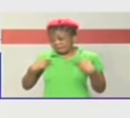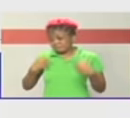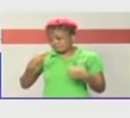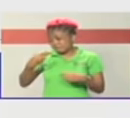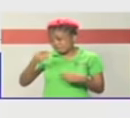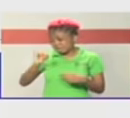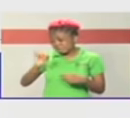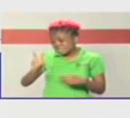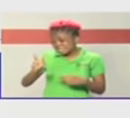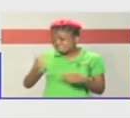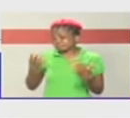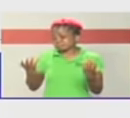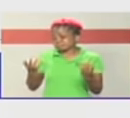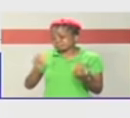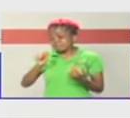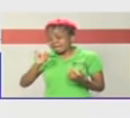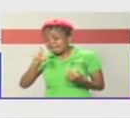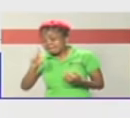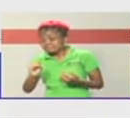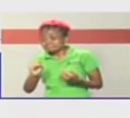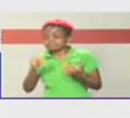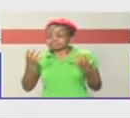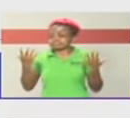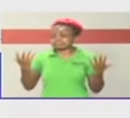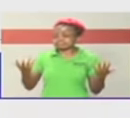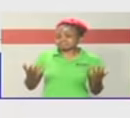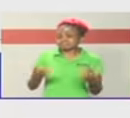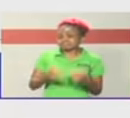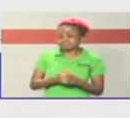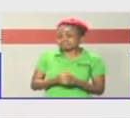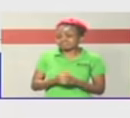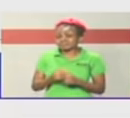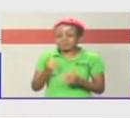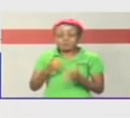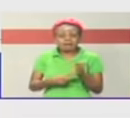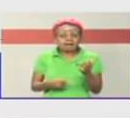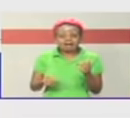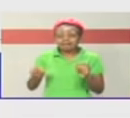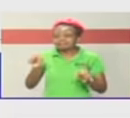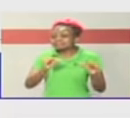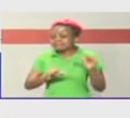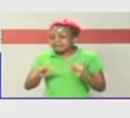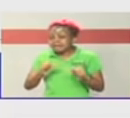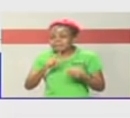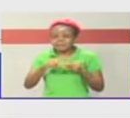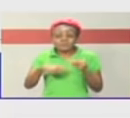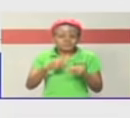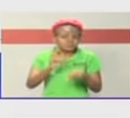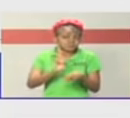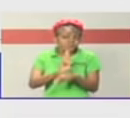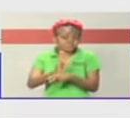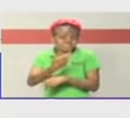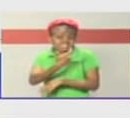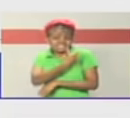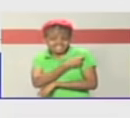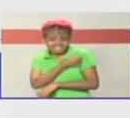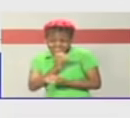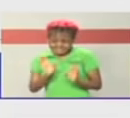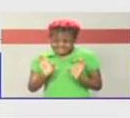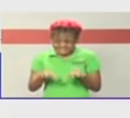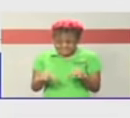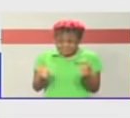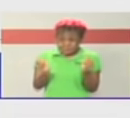there a contraindication with any of the vaccines, and what's the science on the use of the vaccines for persons on either of